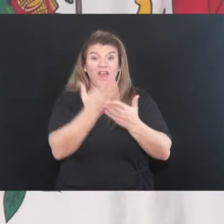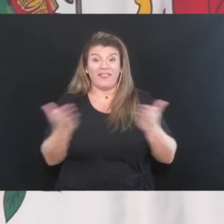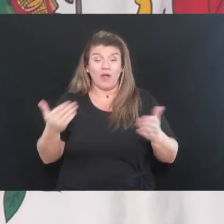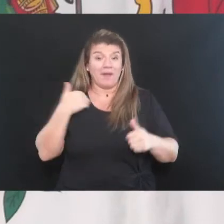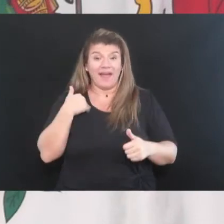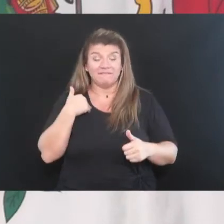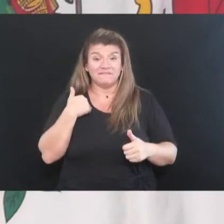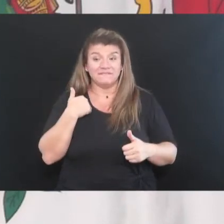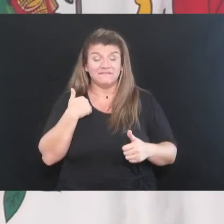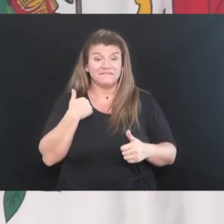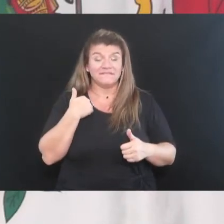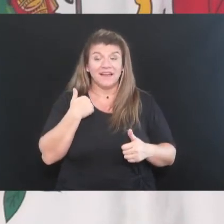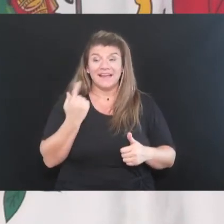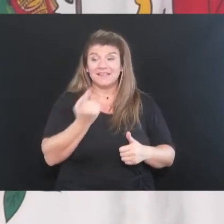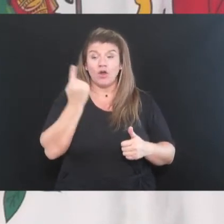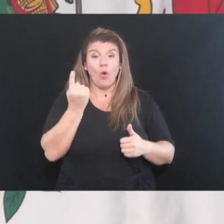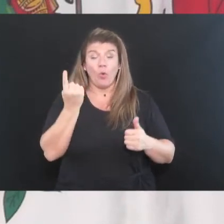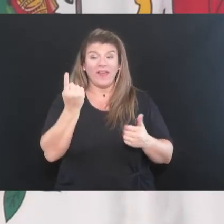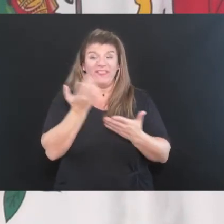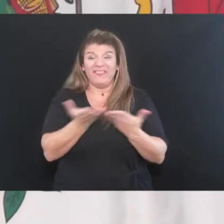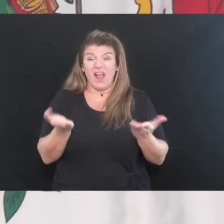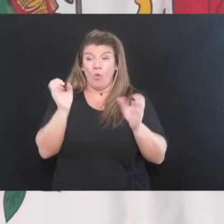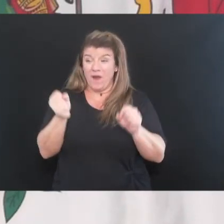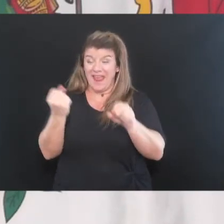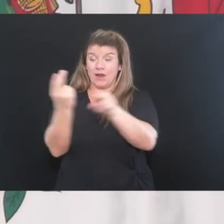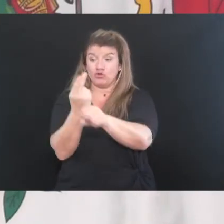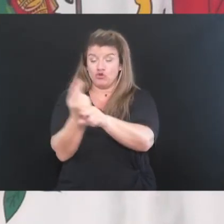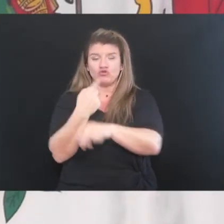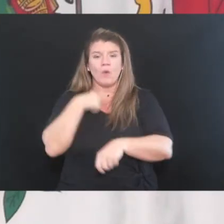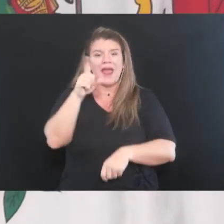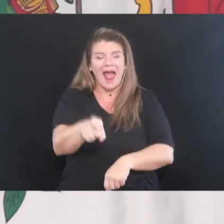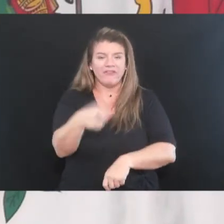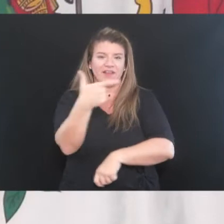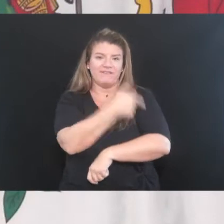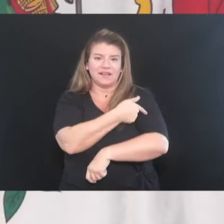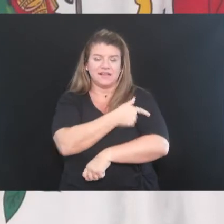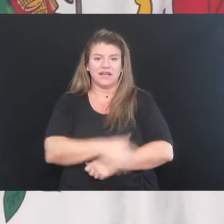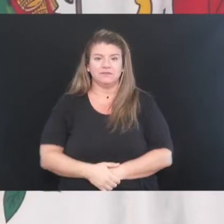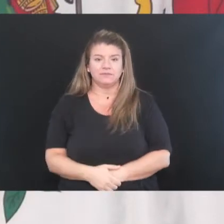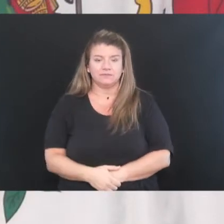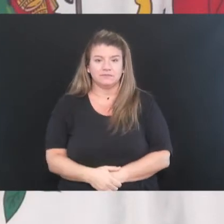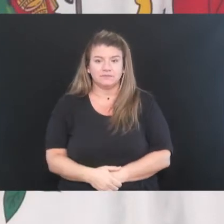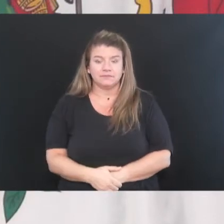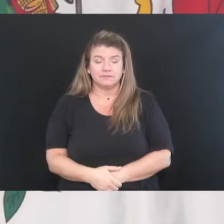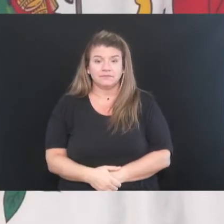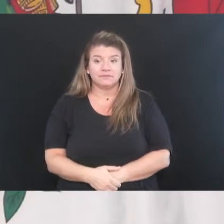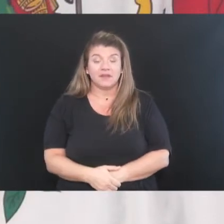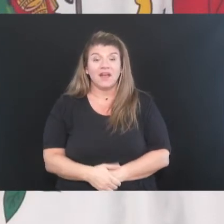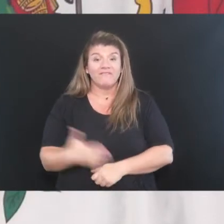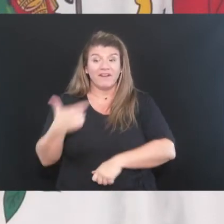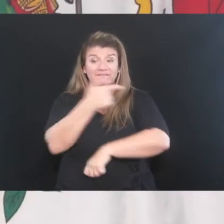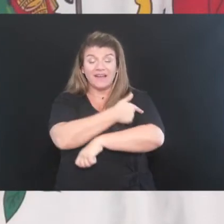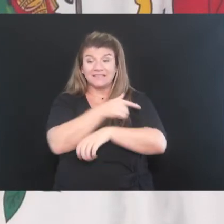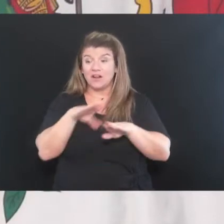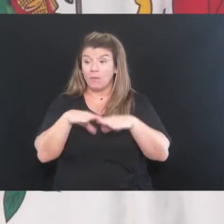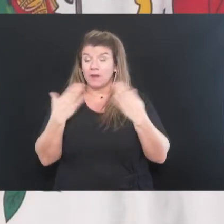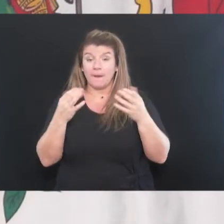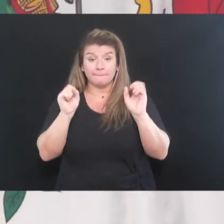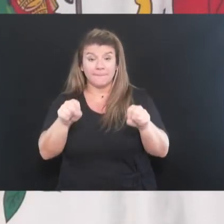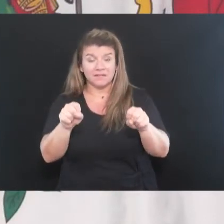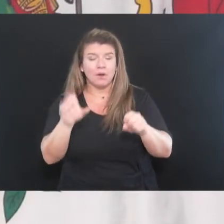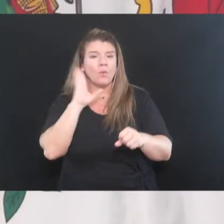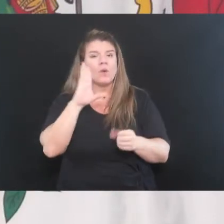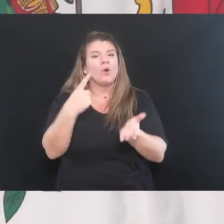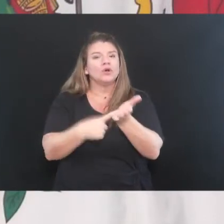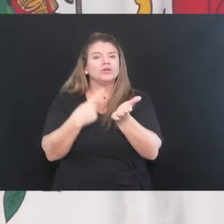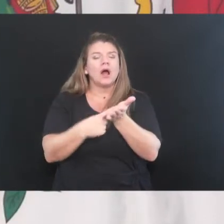the only bullet in the gun. We've got to get vaccinated. You know, from the standpoint of vaccine eligibility, we're going to talk